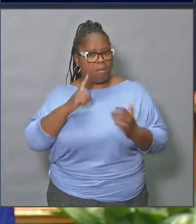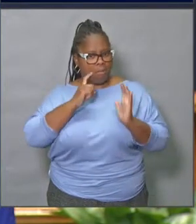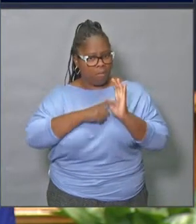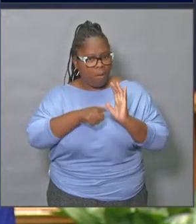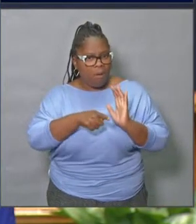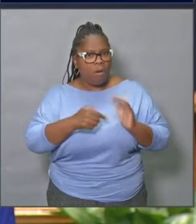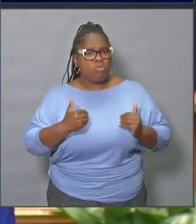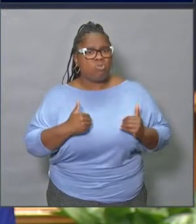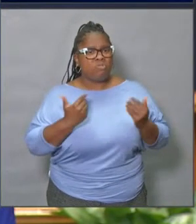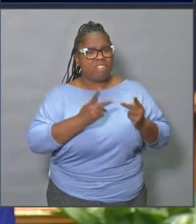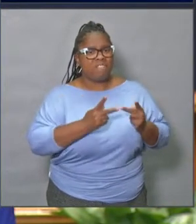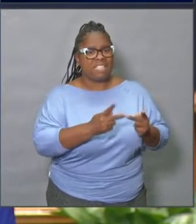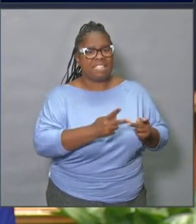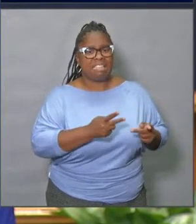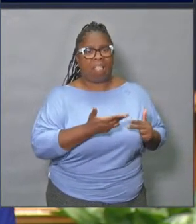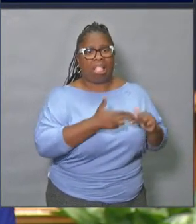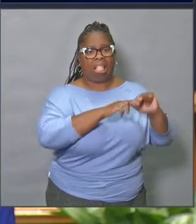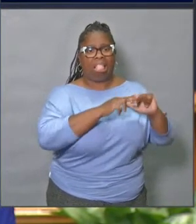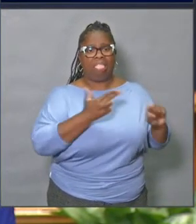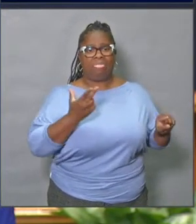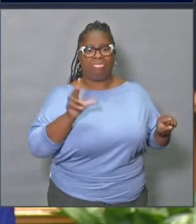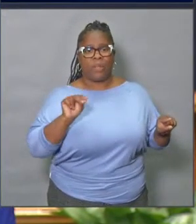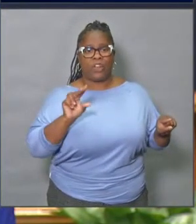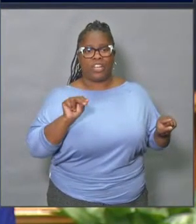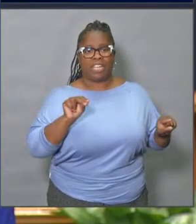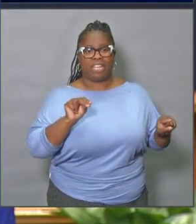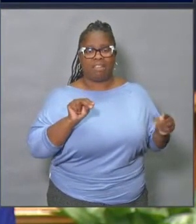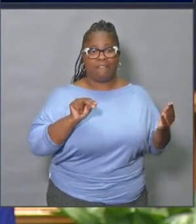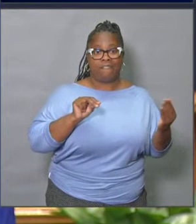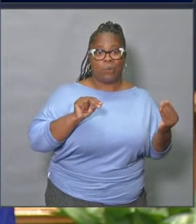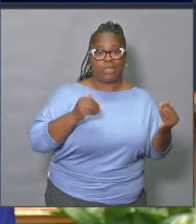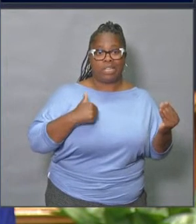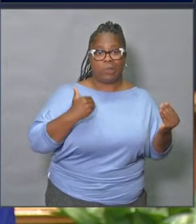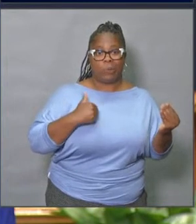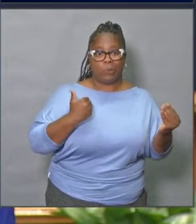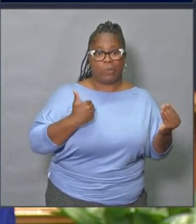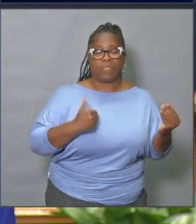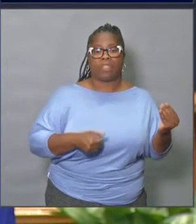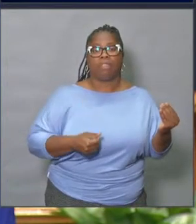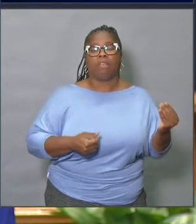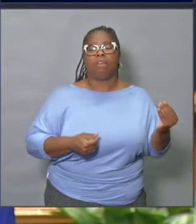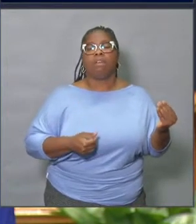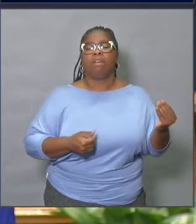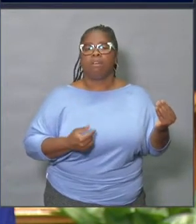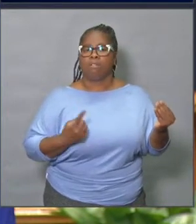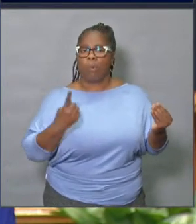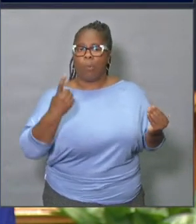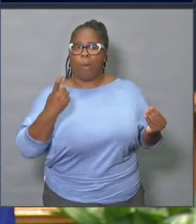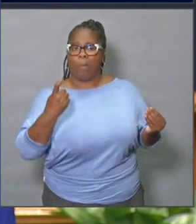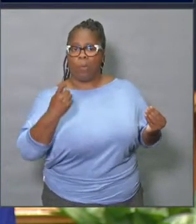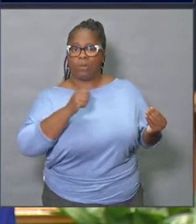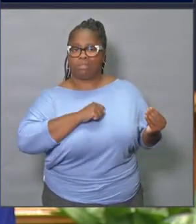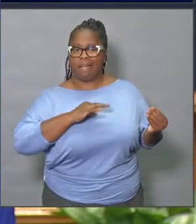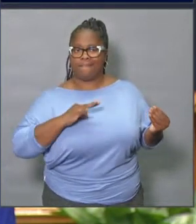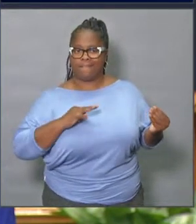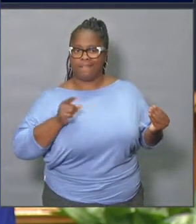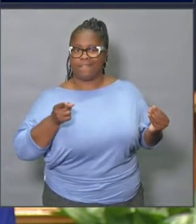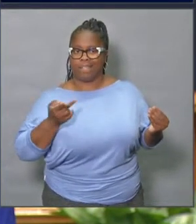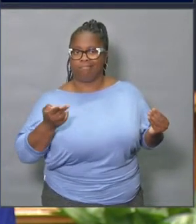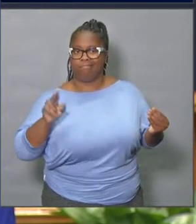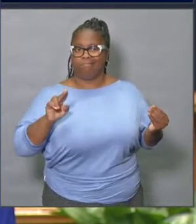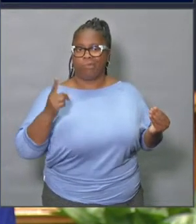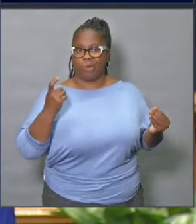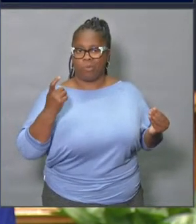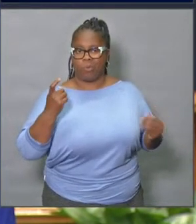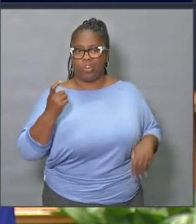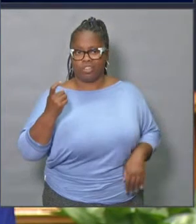our juvenile facilities, 14 among youth, and we've added one more person among staff who have tested